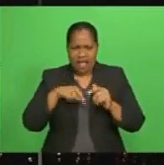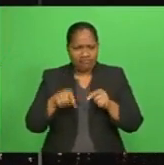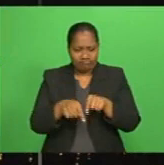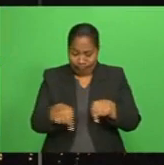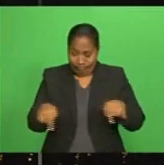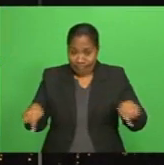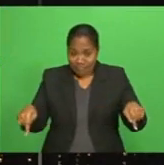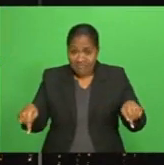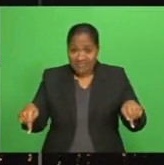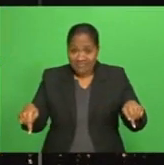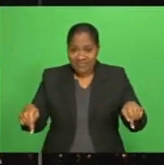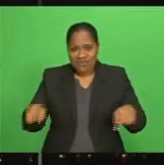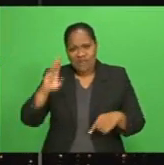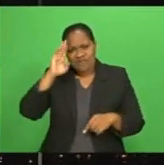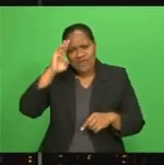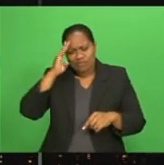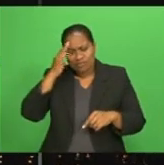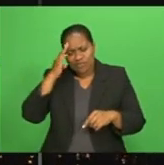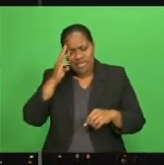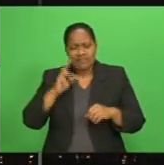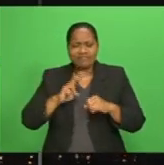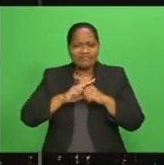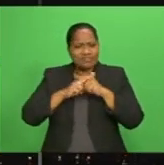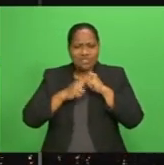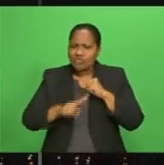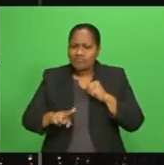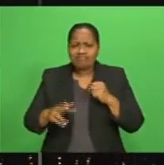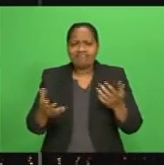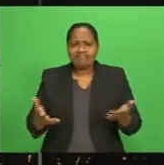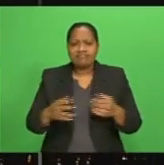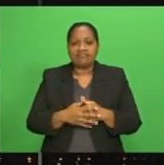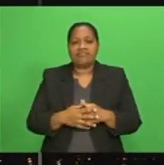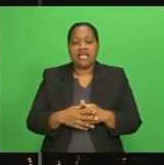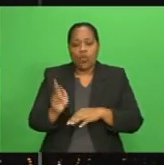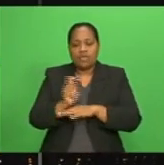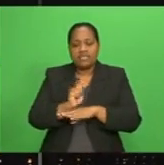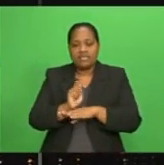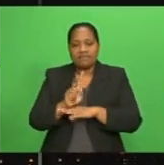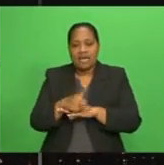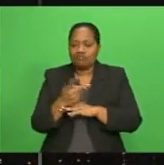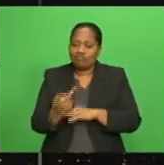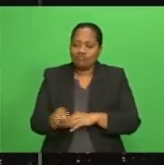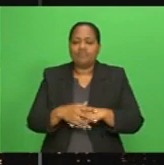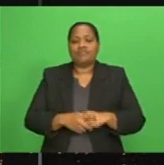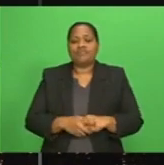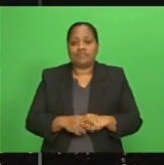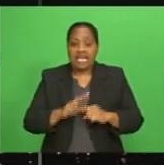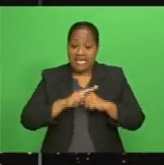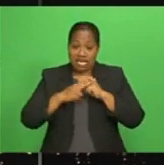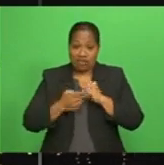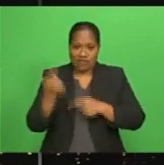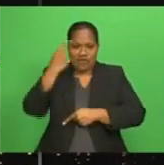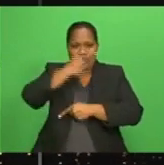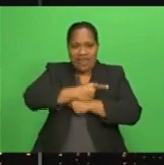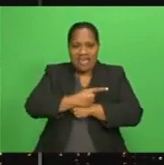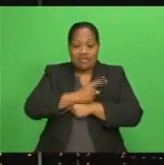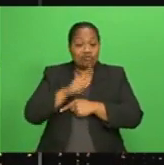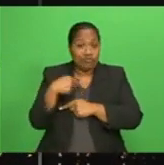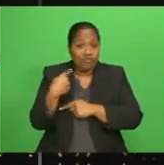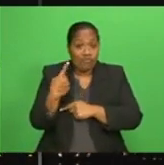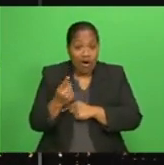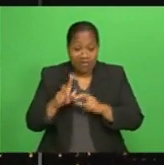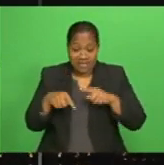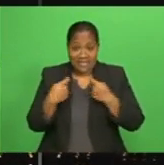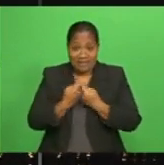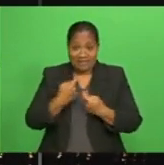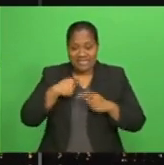fbcnews@fbc.com.fj, via Facebook page FBC News and our Twitter page at FBC_news. That's your news for tonight. Until tomorrow, from the team